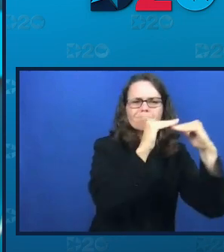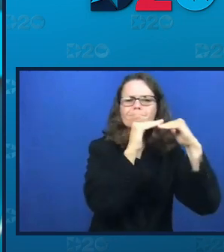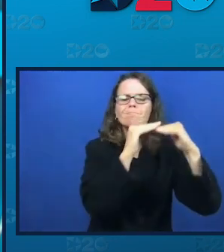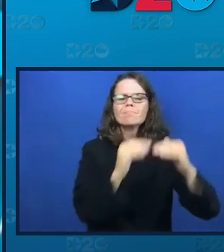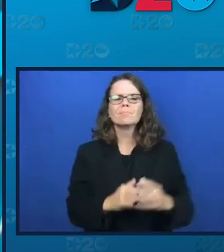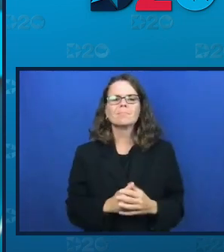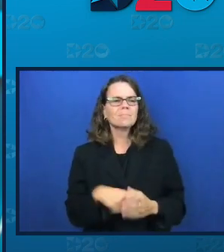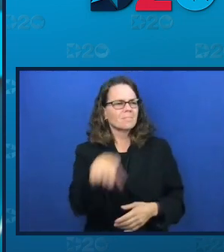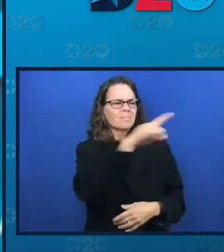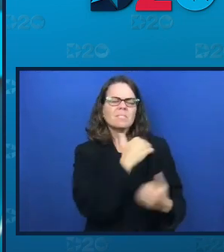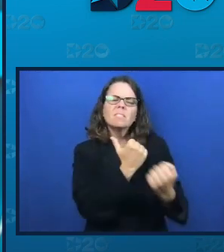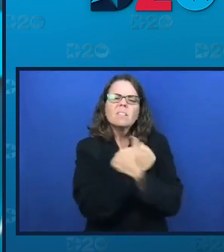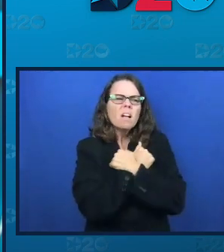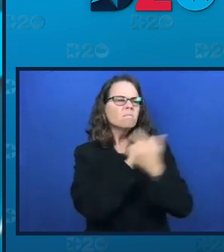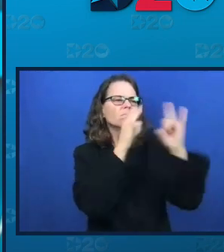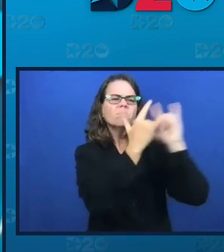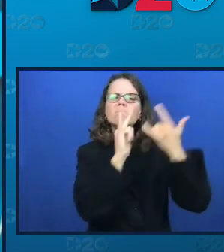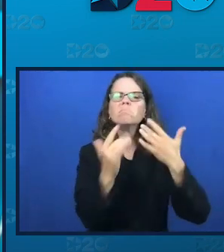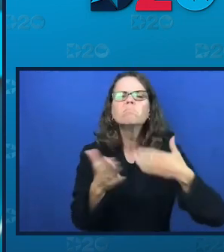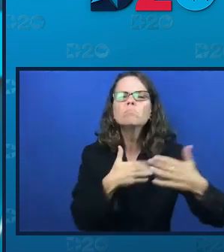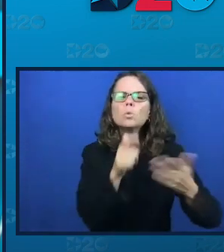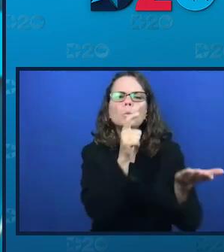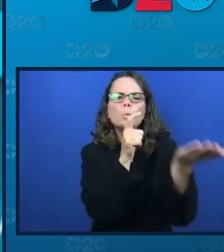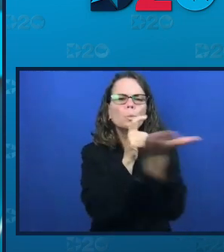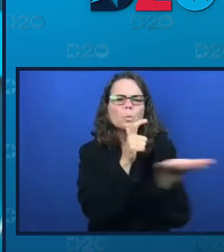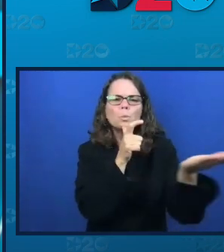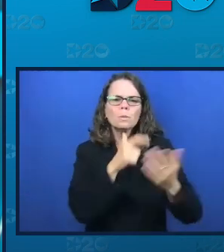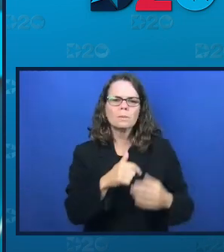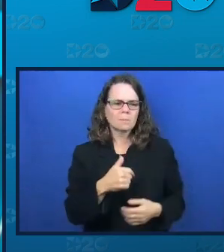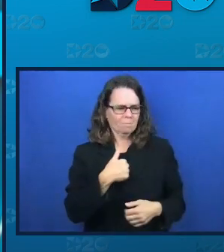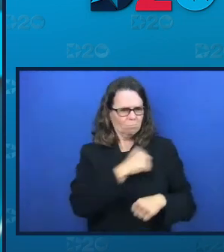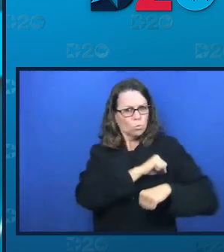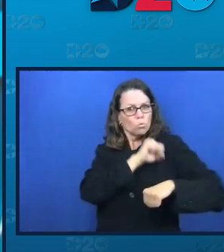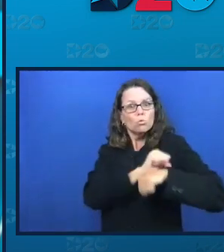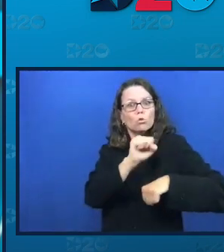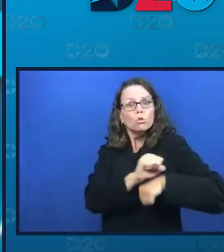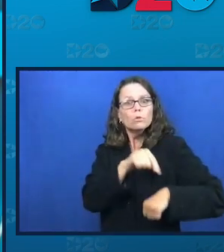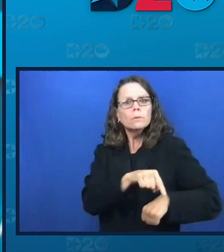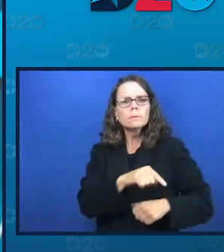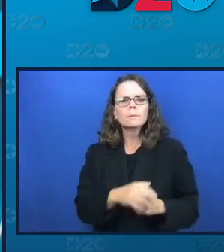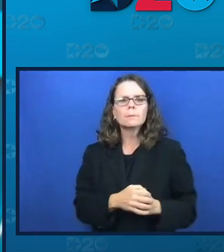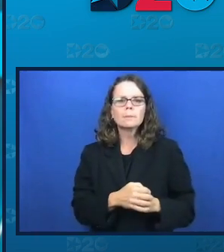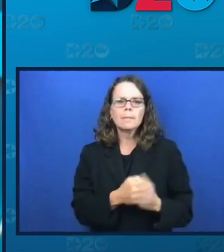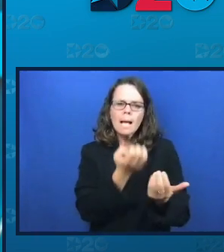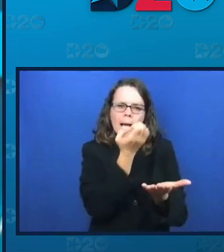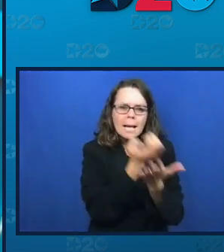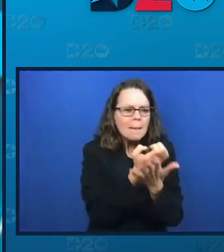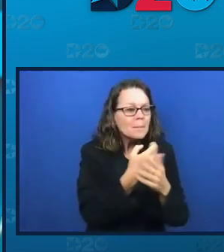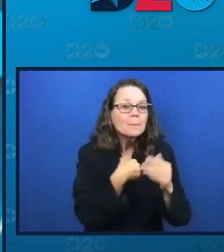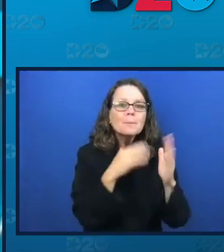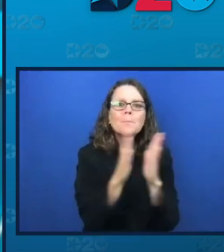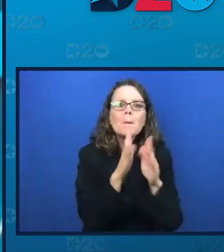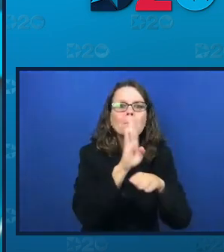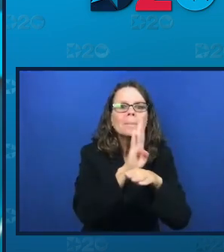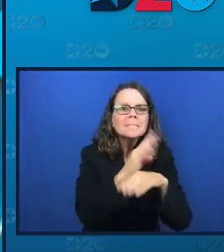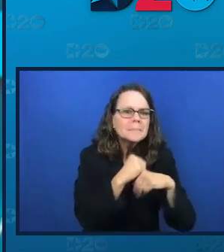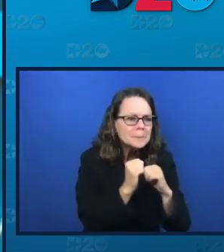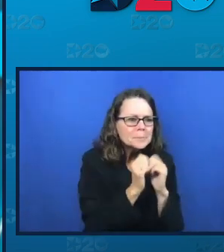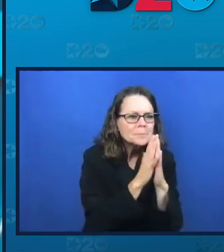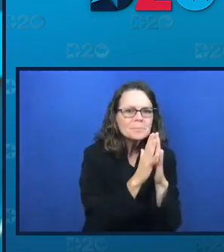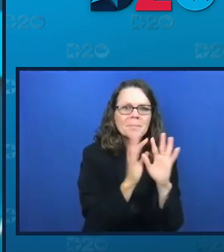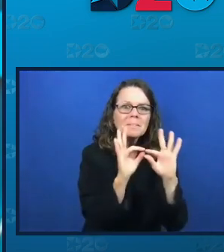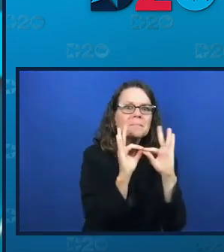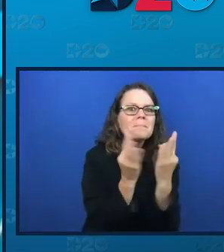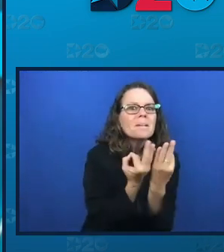in our work, and an economy where small businesses and working families thrive. And over the